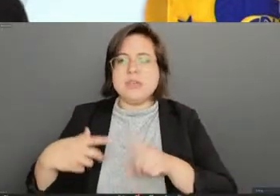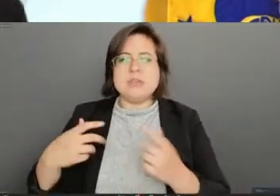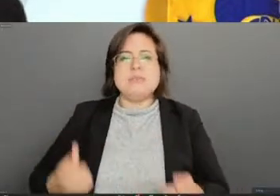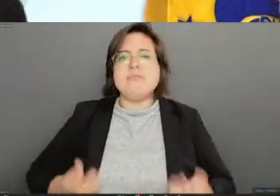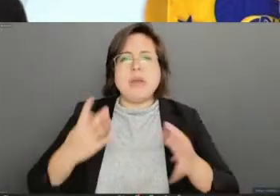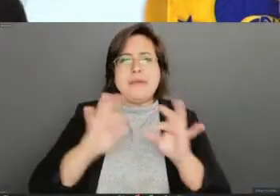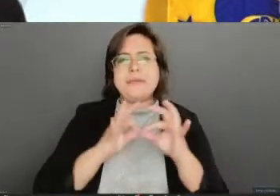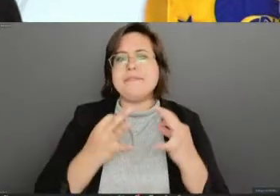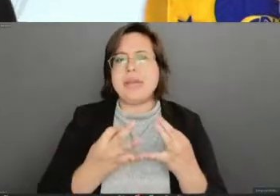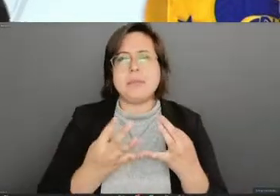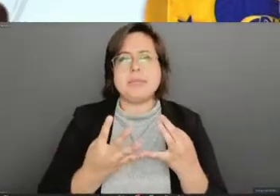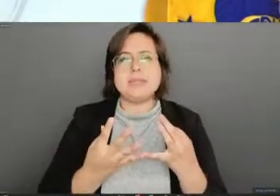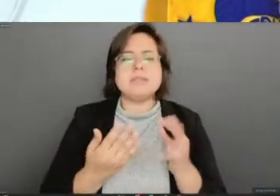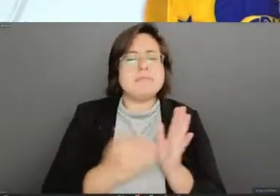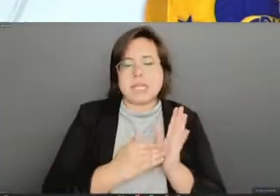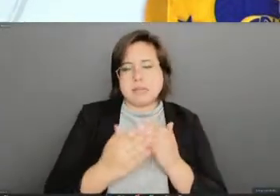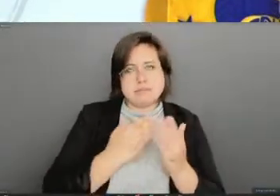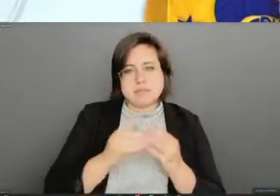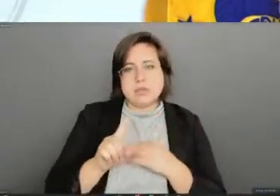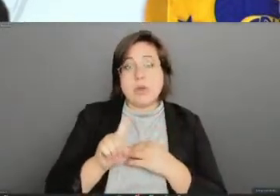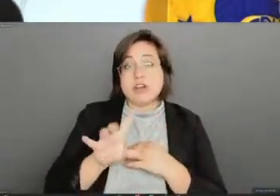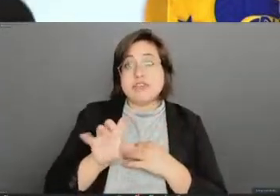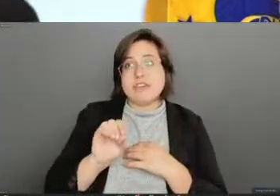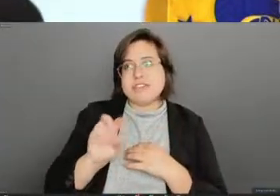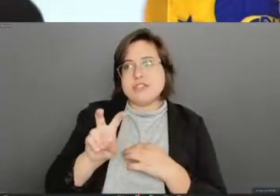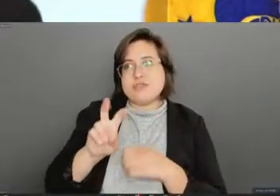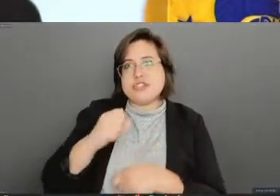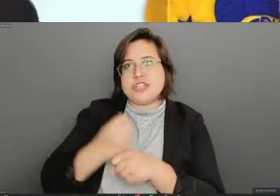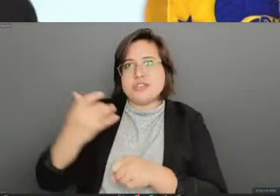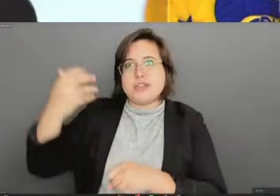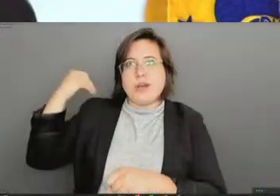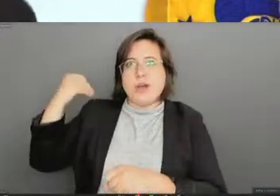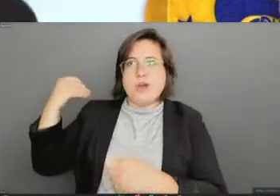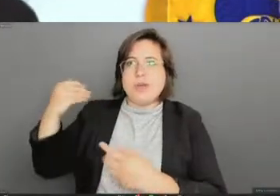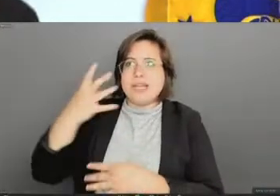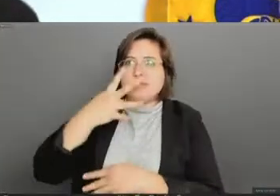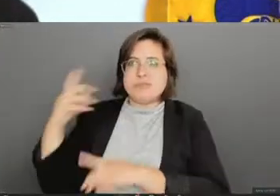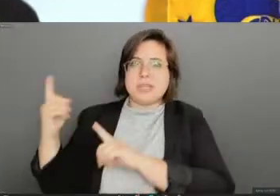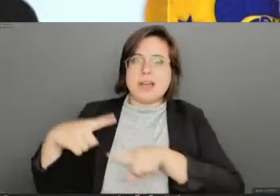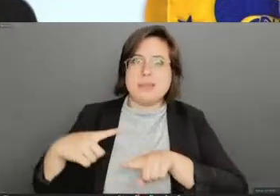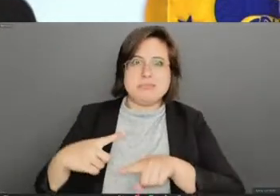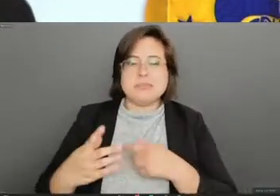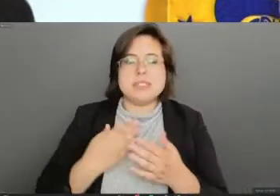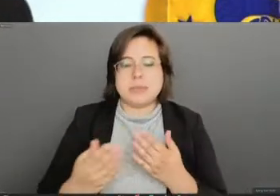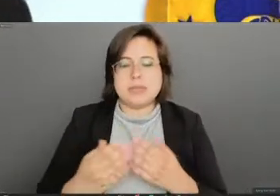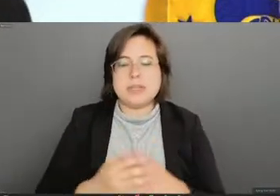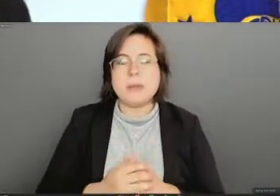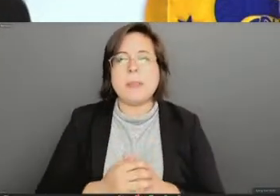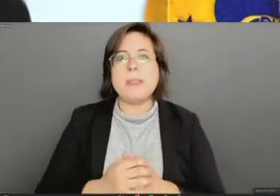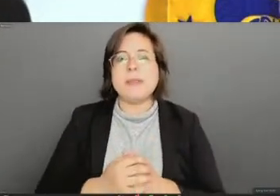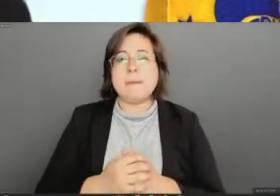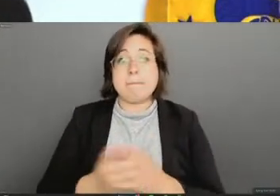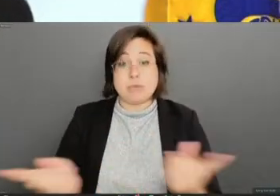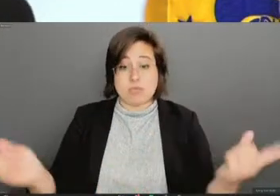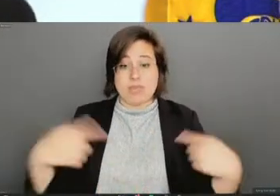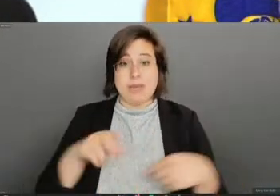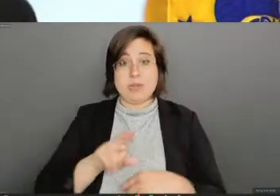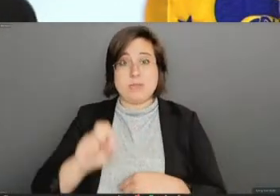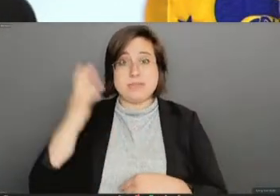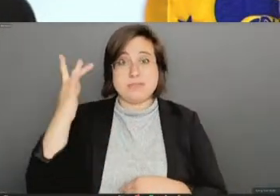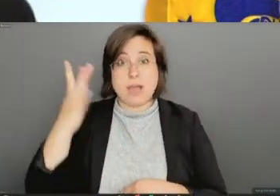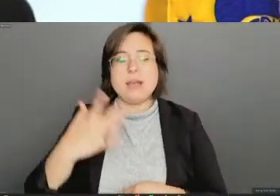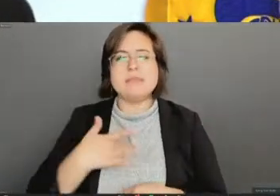families, again, whether we came here 150 or 200 years ago, or whether we came here recently, that came because we believed that America was a